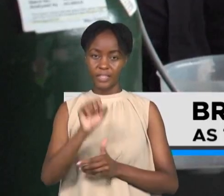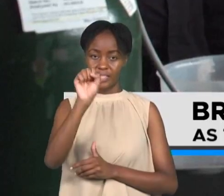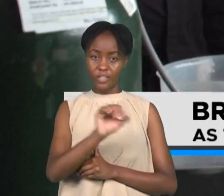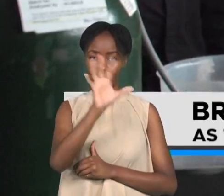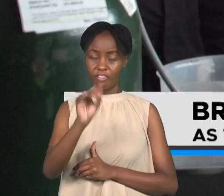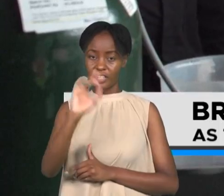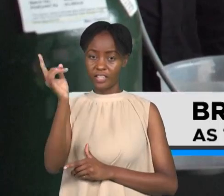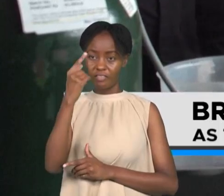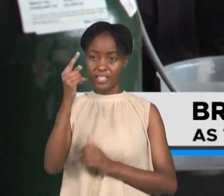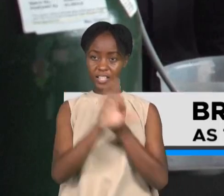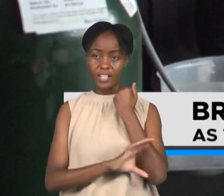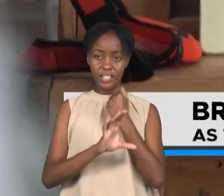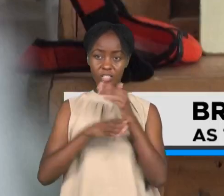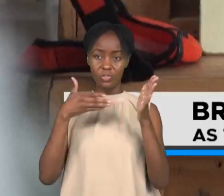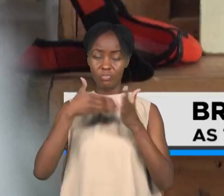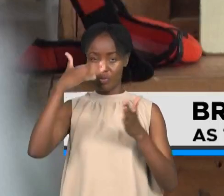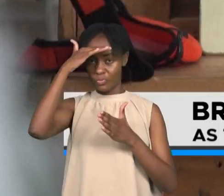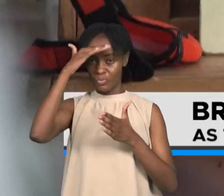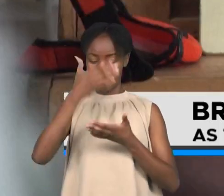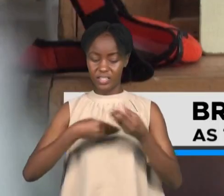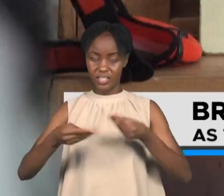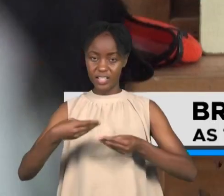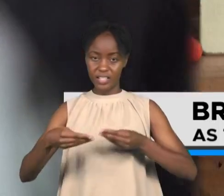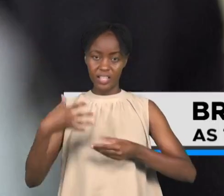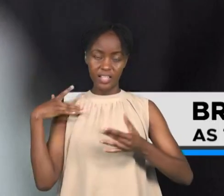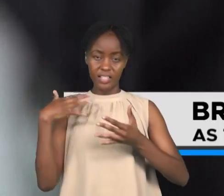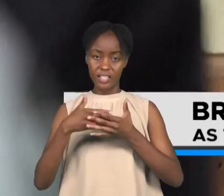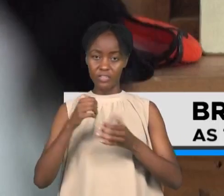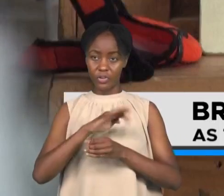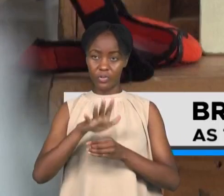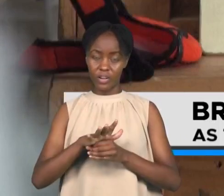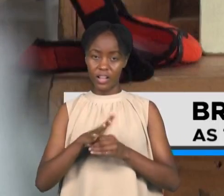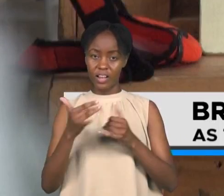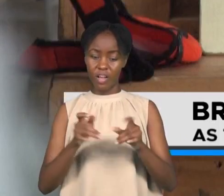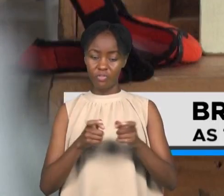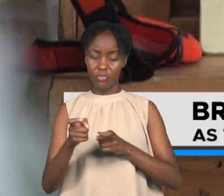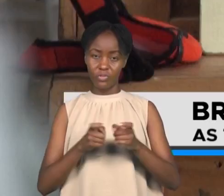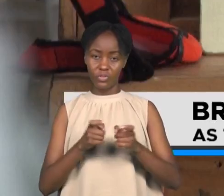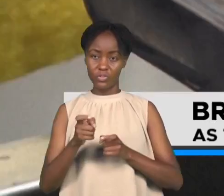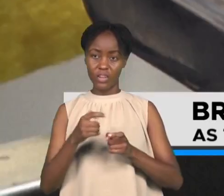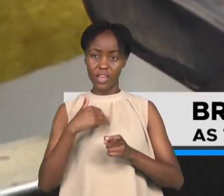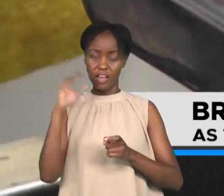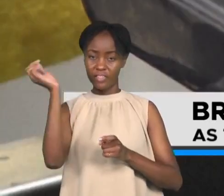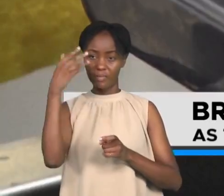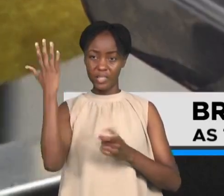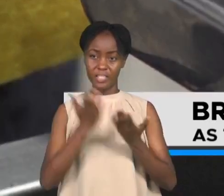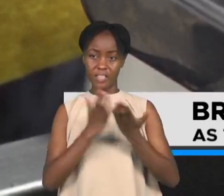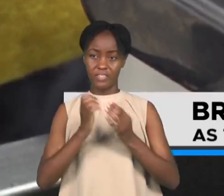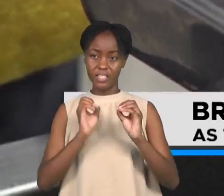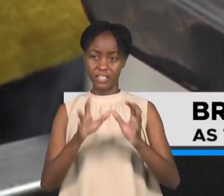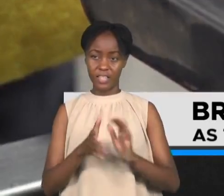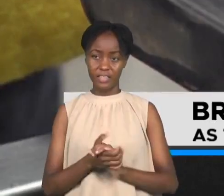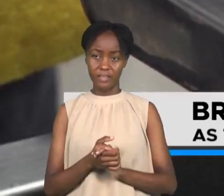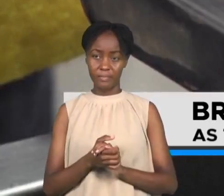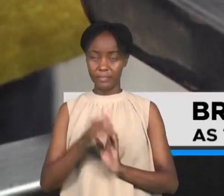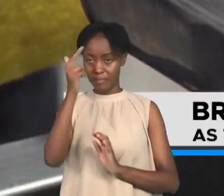countries to ban alcohol to fight the COVID-19 pandemic, by thus limiting effectively the congestion of emergency services linked to road